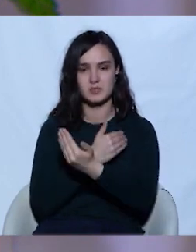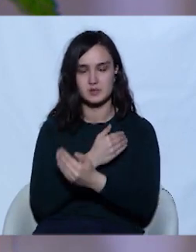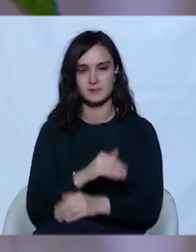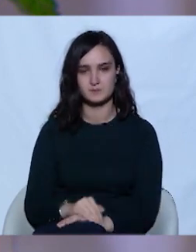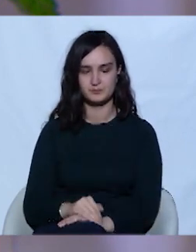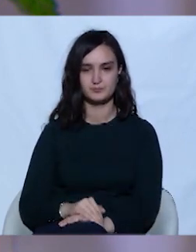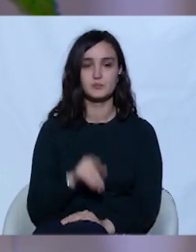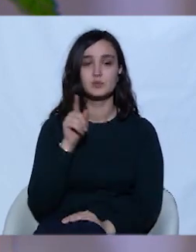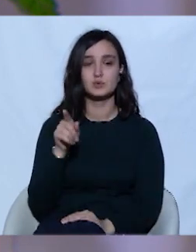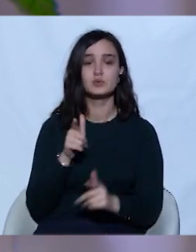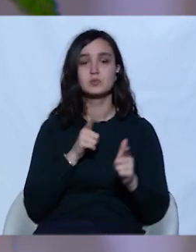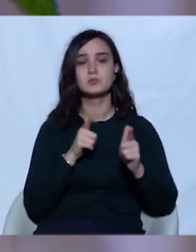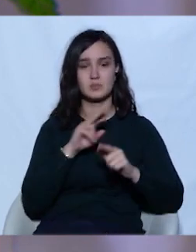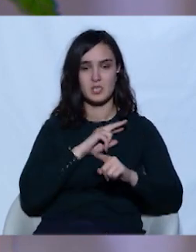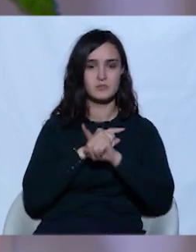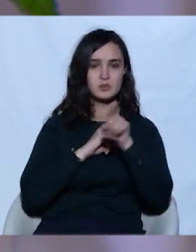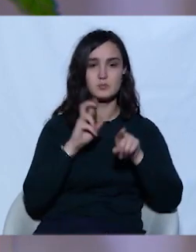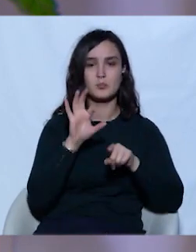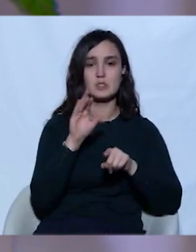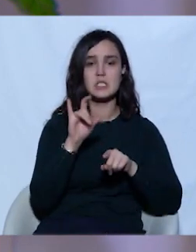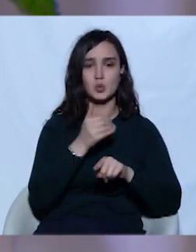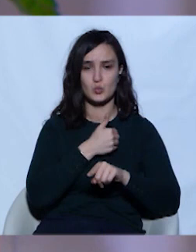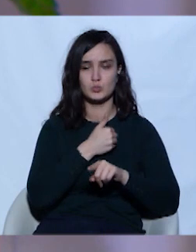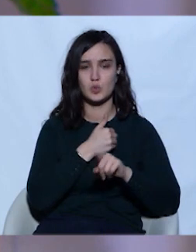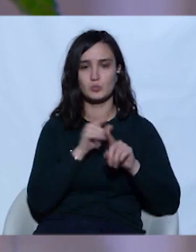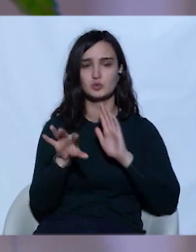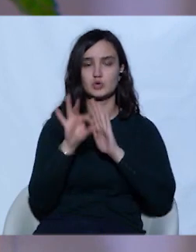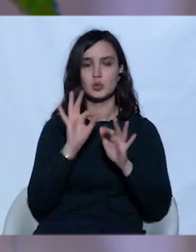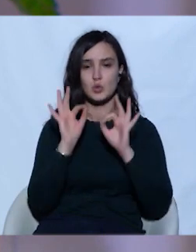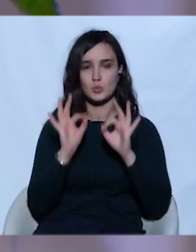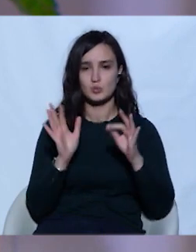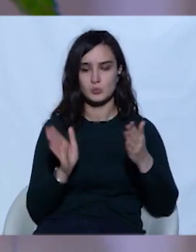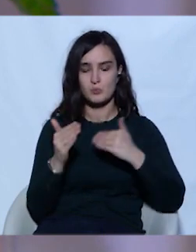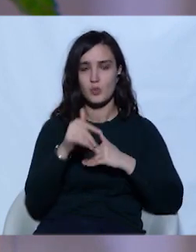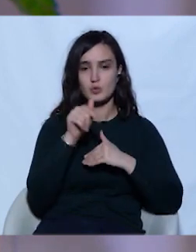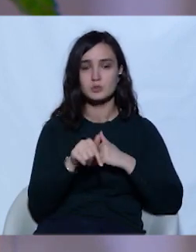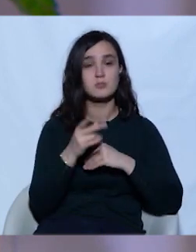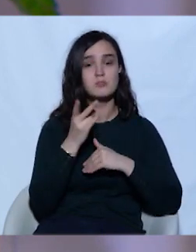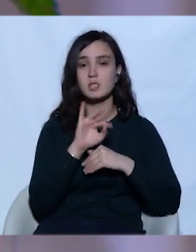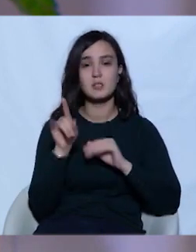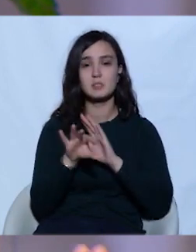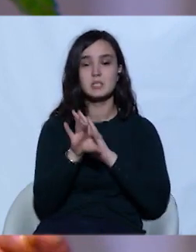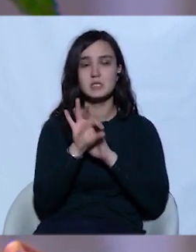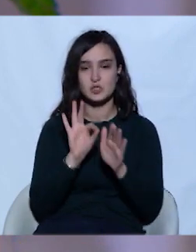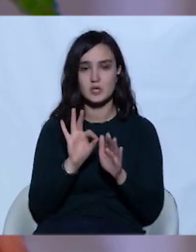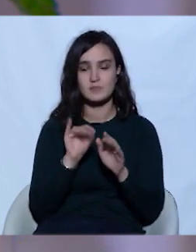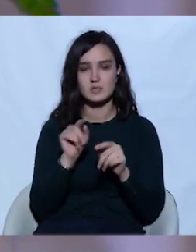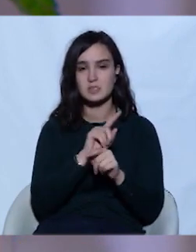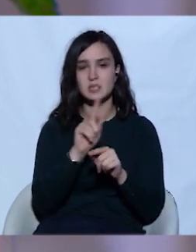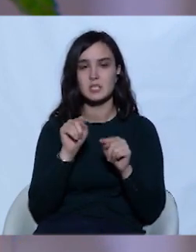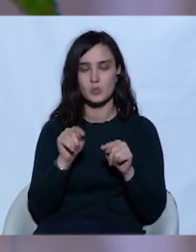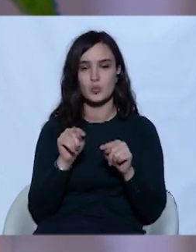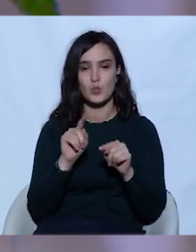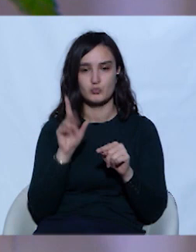insight and in this experience. Her second mistake comes when she believes a different gentleman is interested in marrying